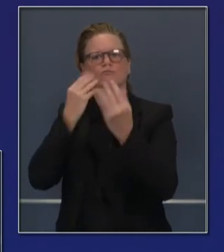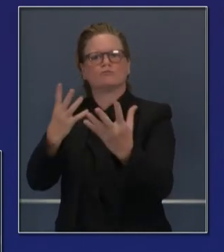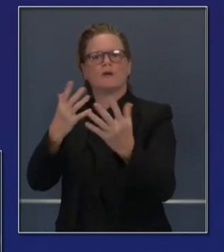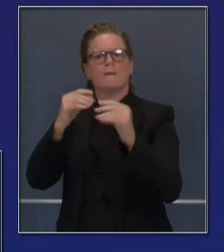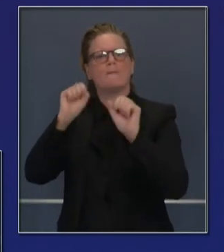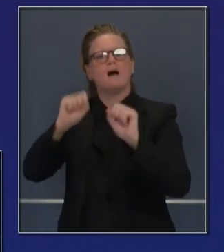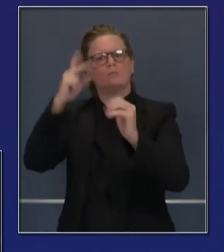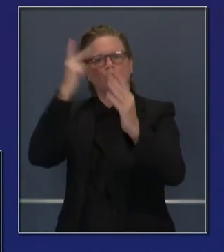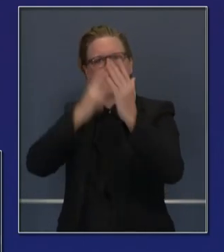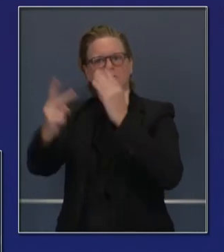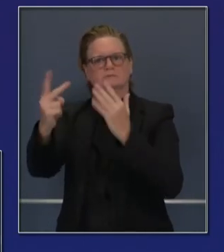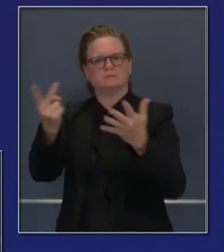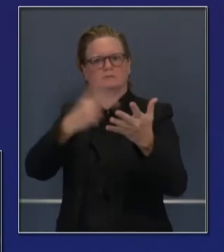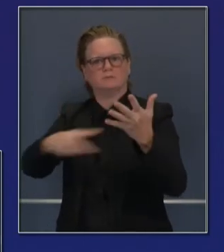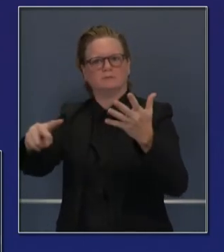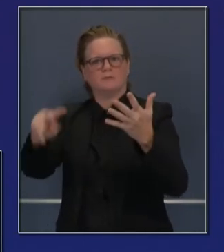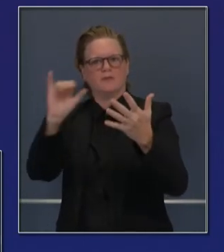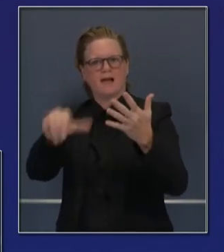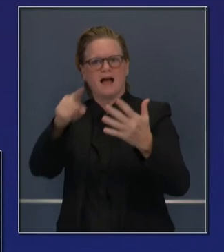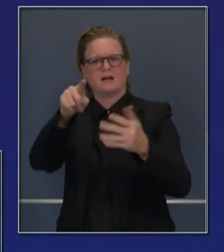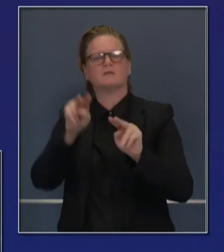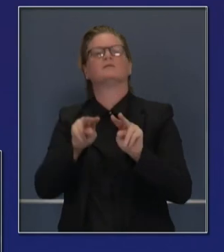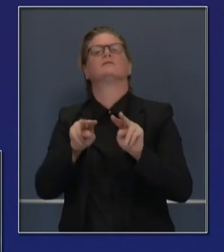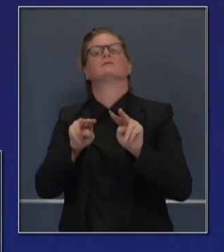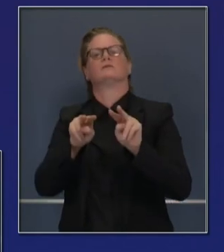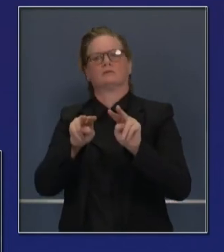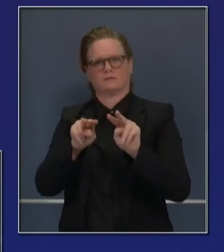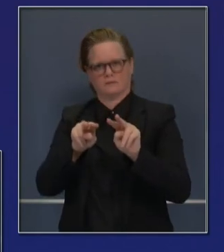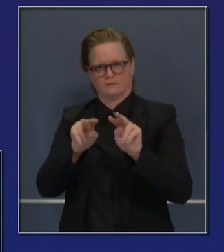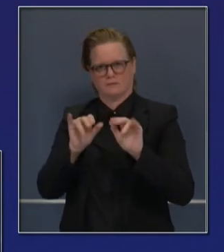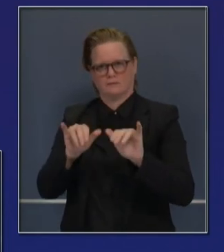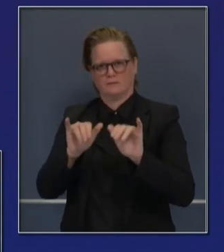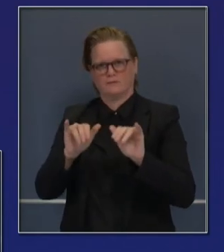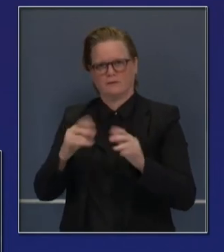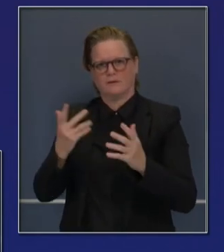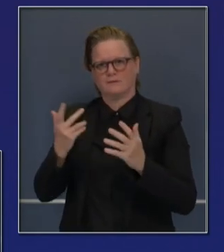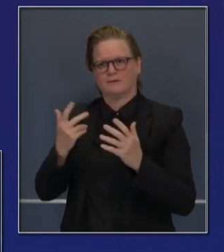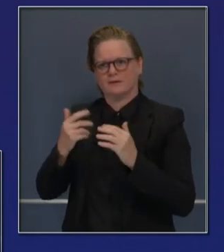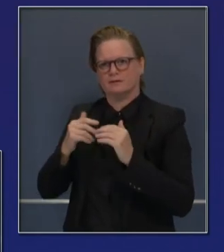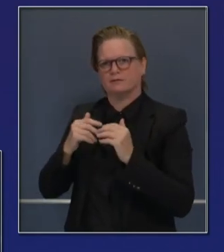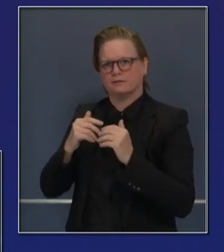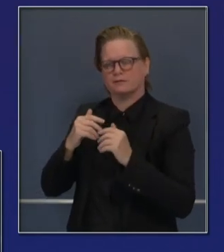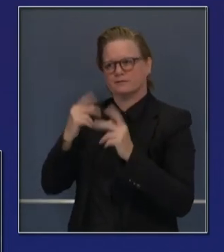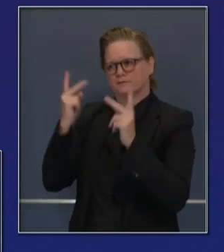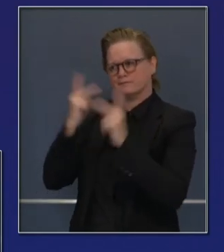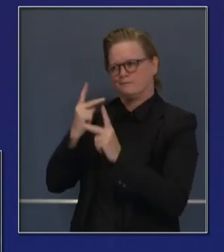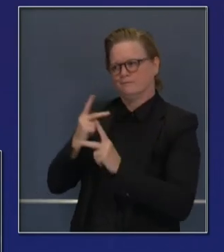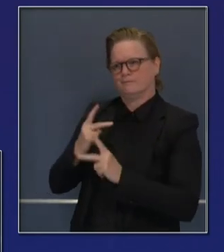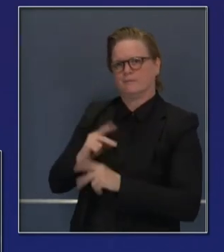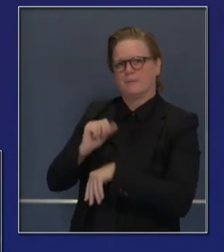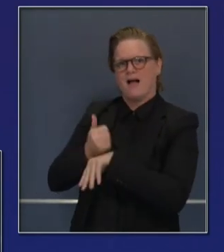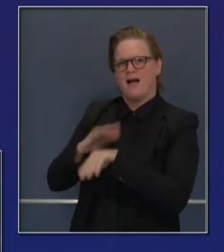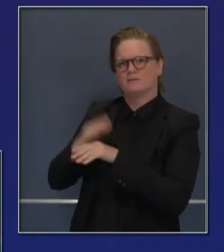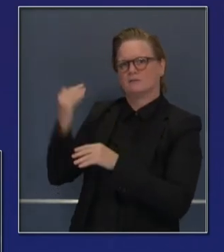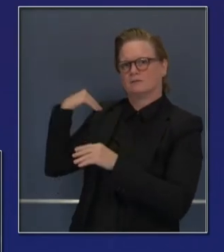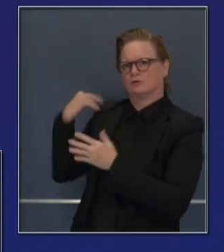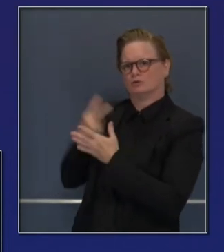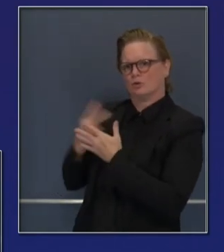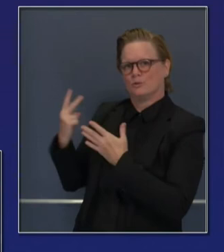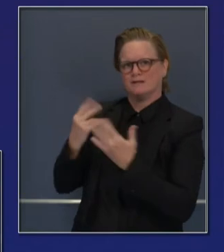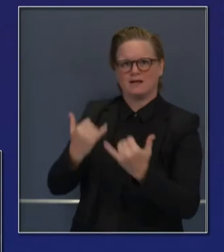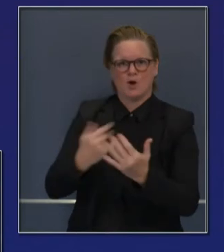Why have we experienced this increase as of late? And for that, I have very strong opinions, but